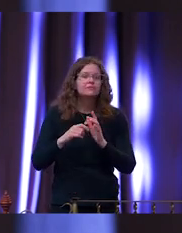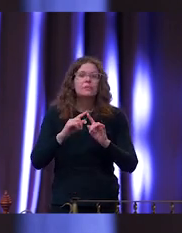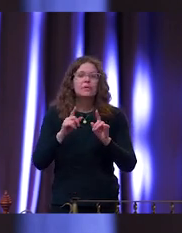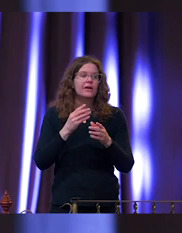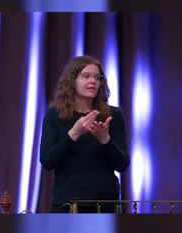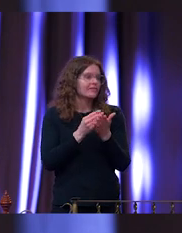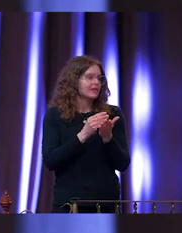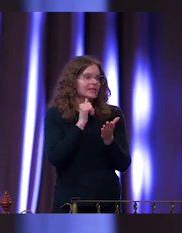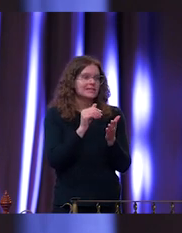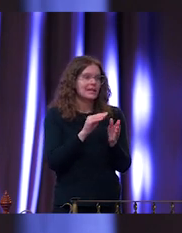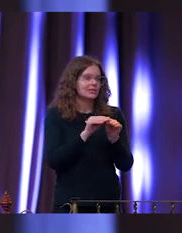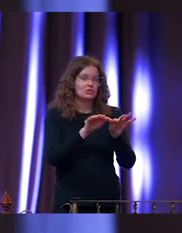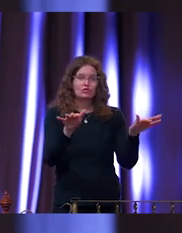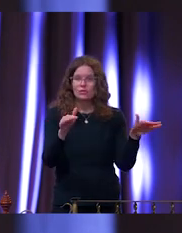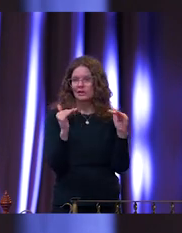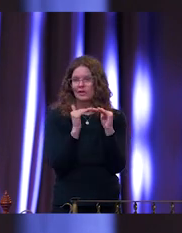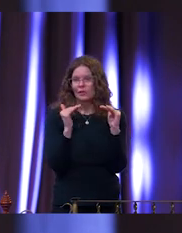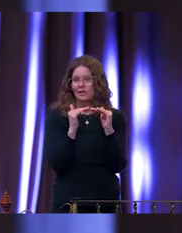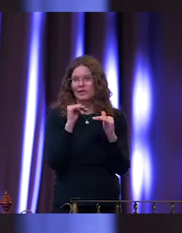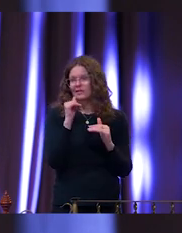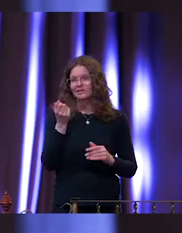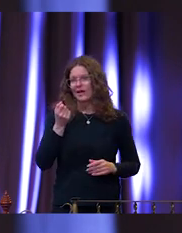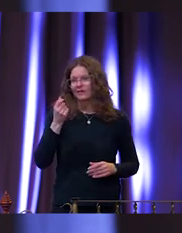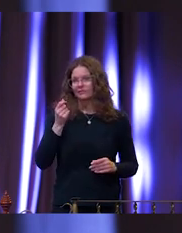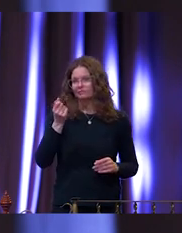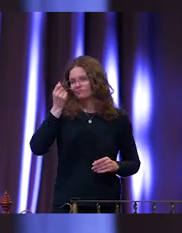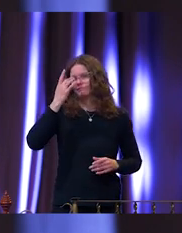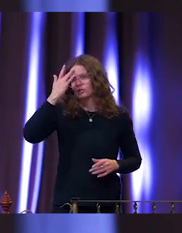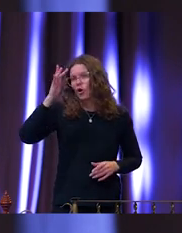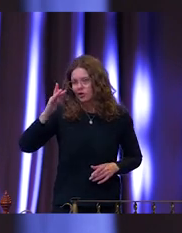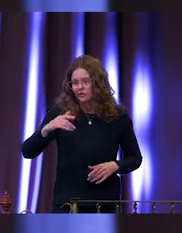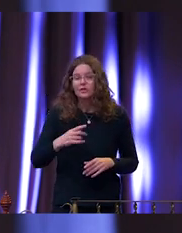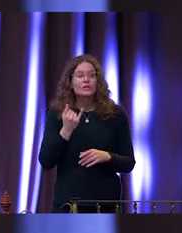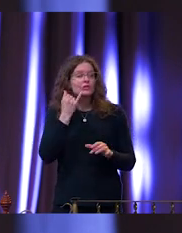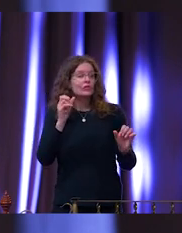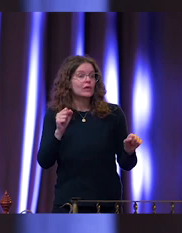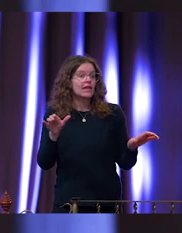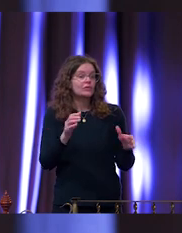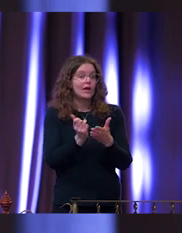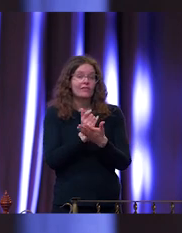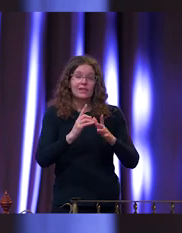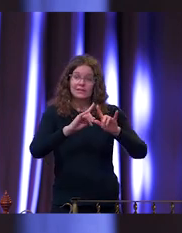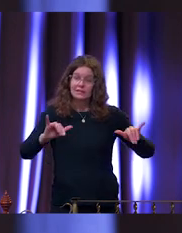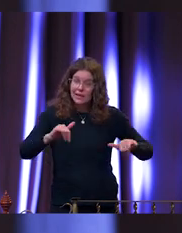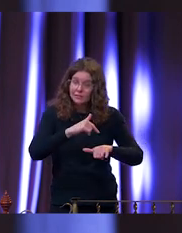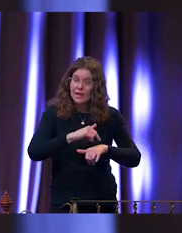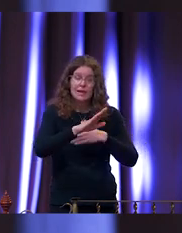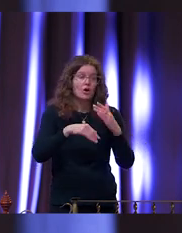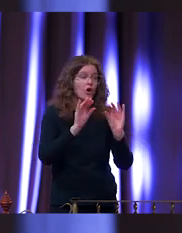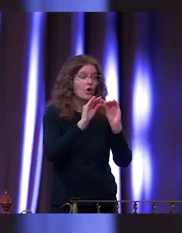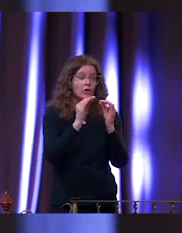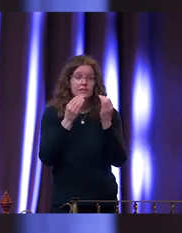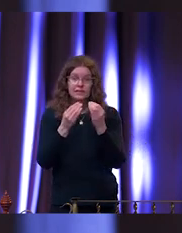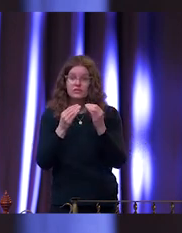equally in that way. It just doesn't always make sense, right? So if we're able to do this all at the same time, all organizations can be